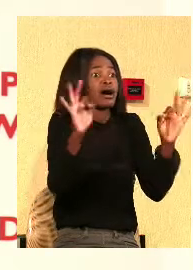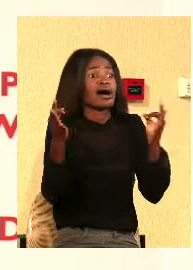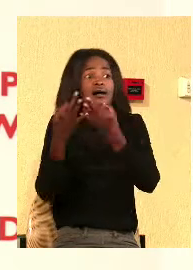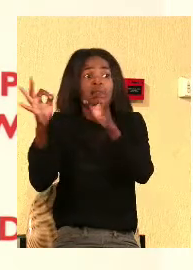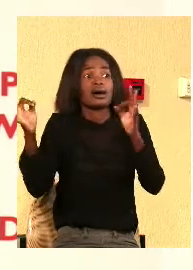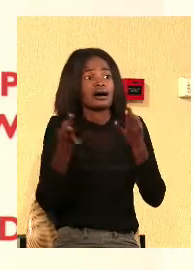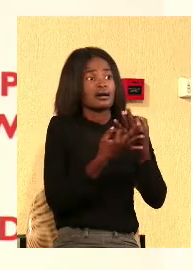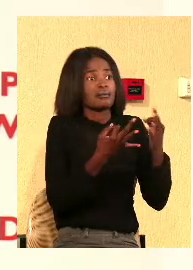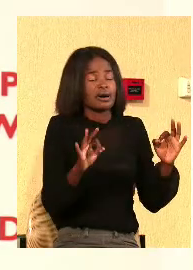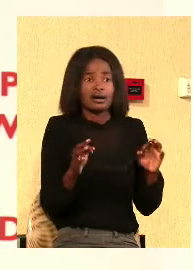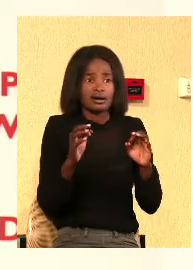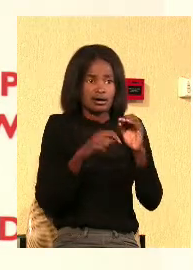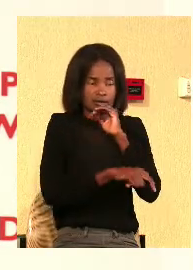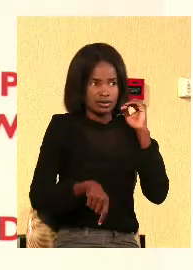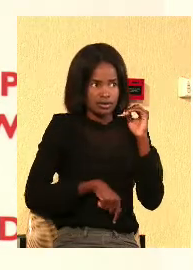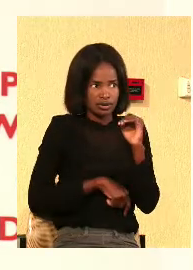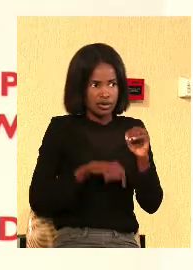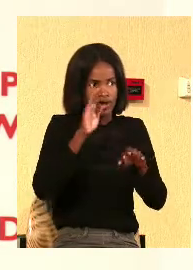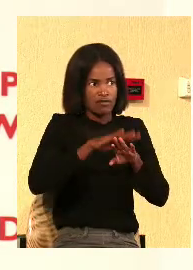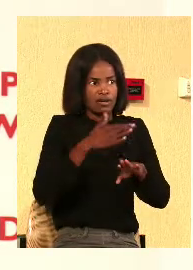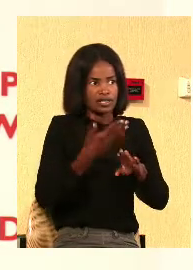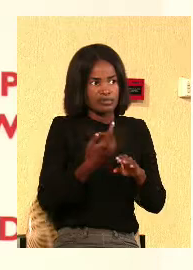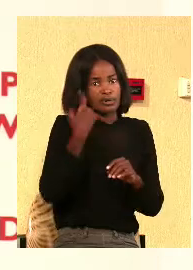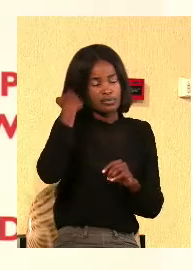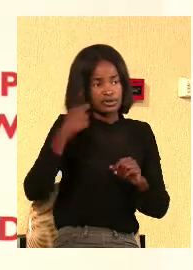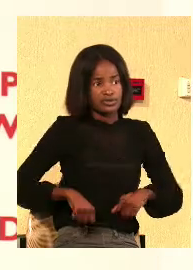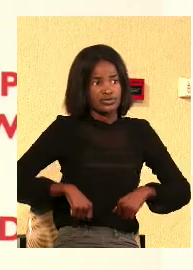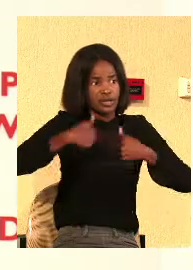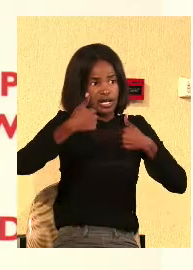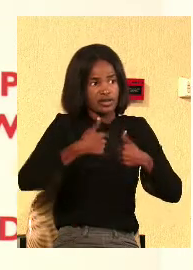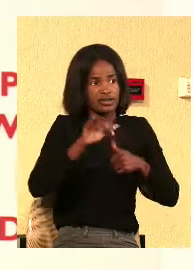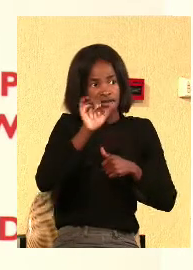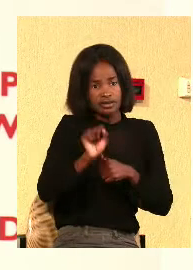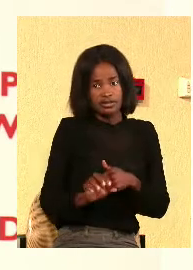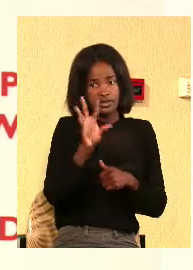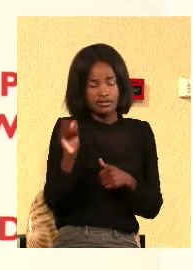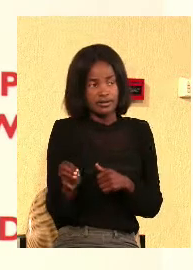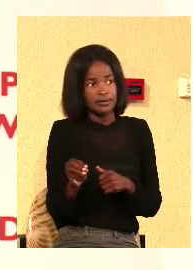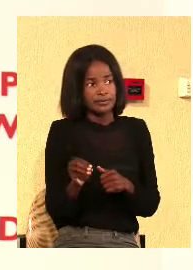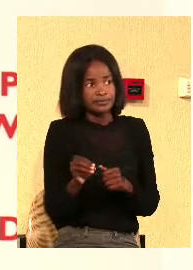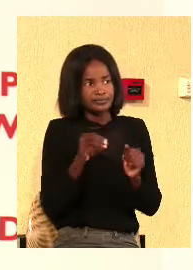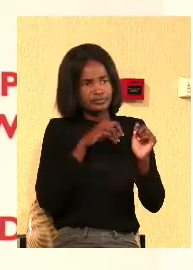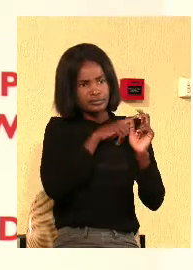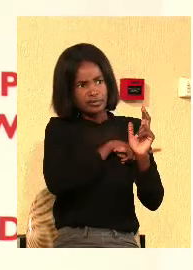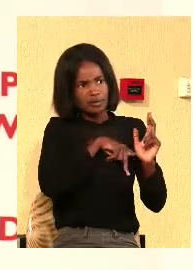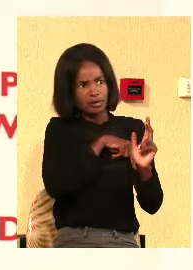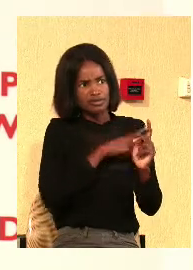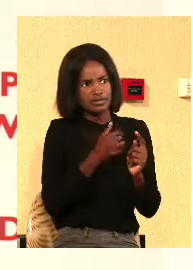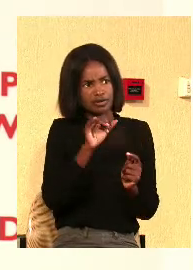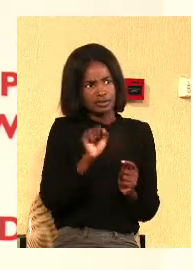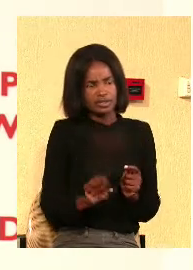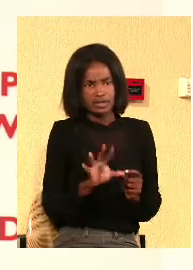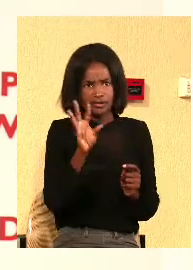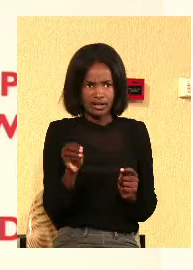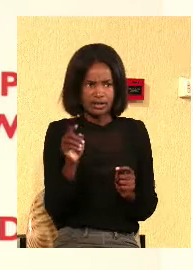at the graph from the Department of Health in South Africa, and I know Professor Karim Abdul Karim, or Salim Abdul